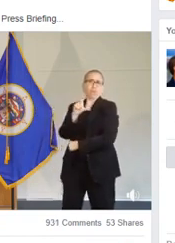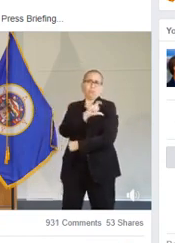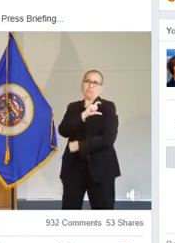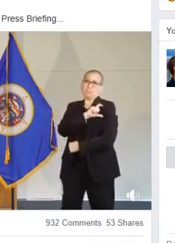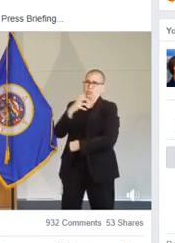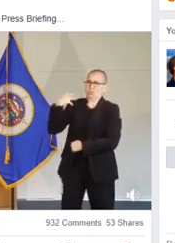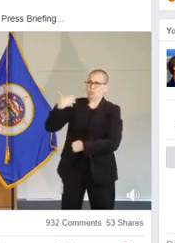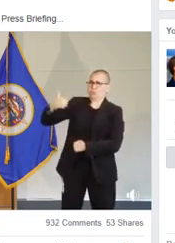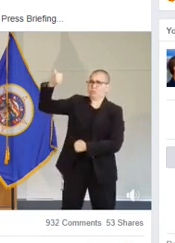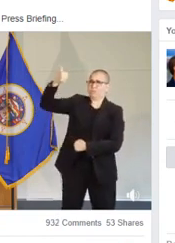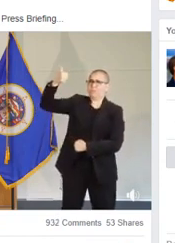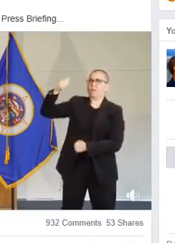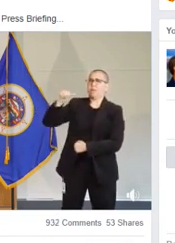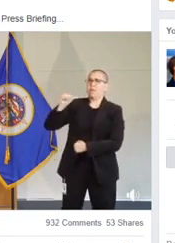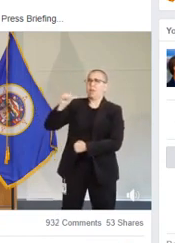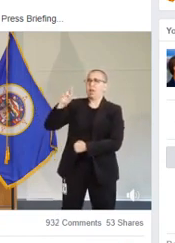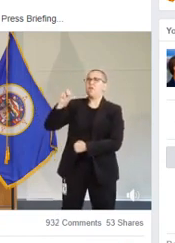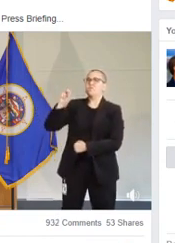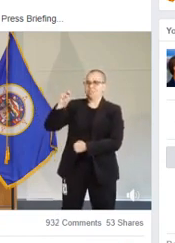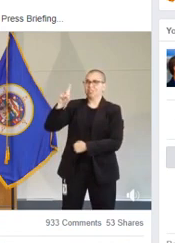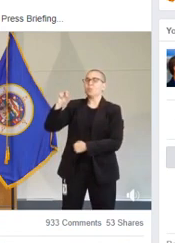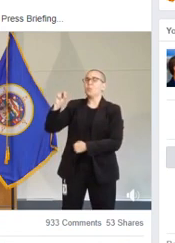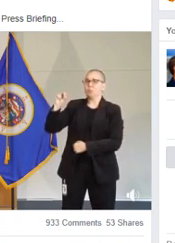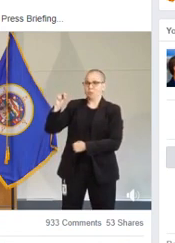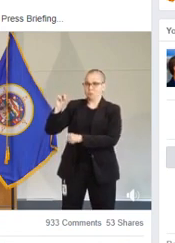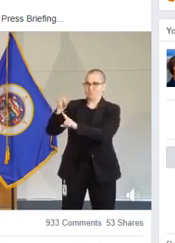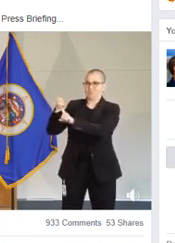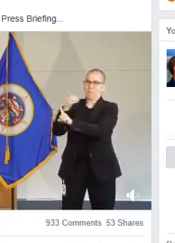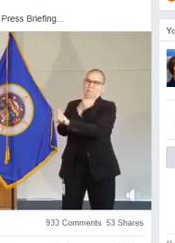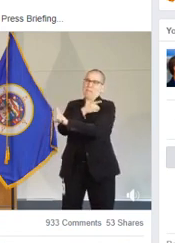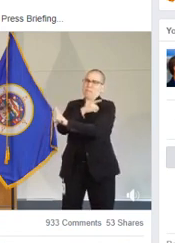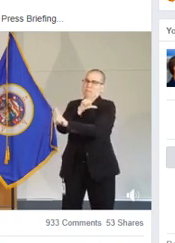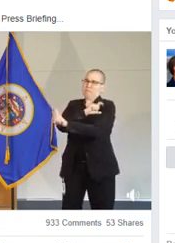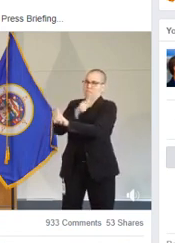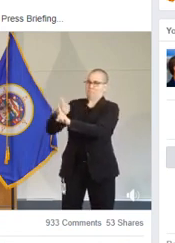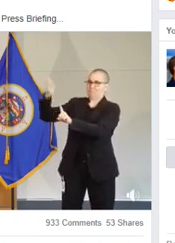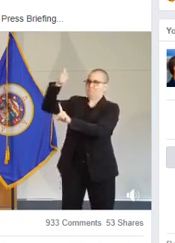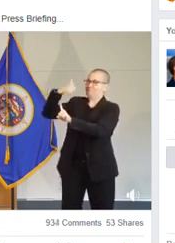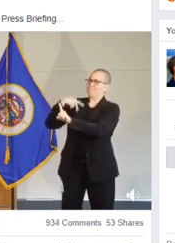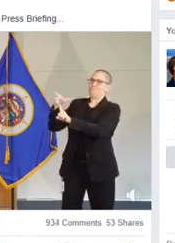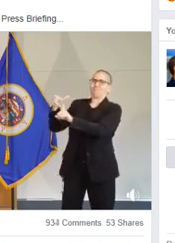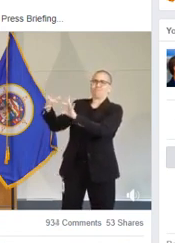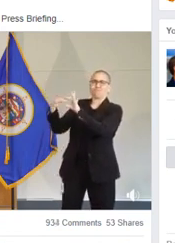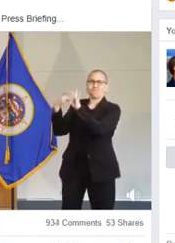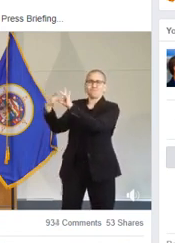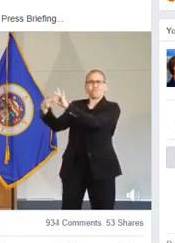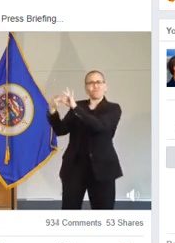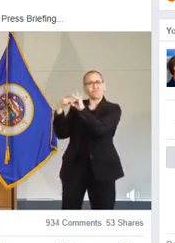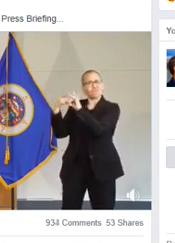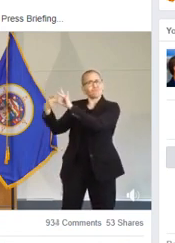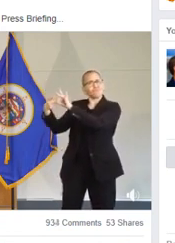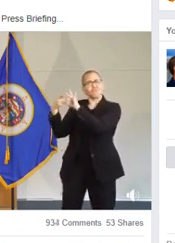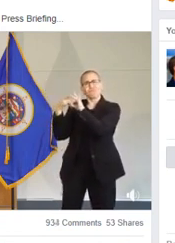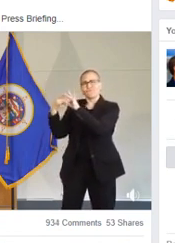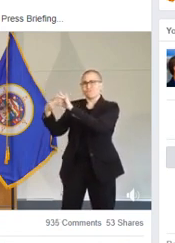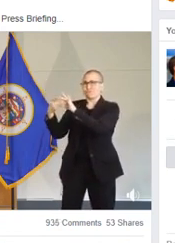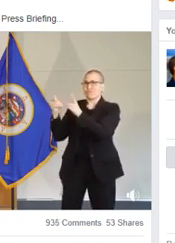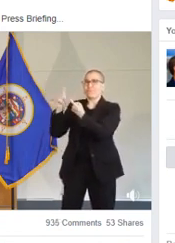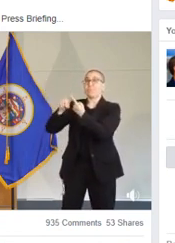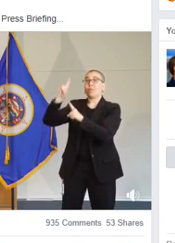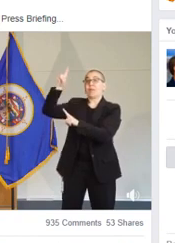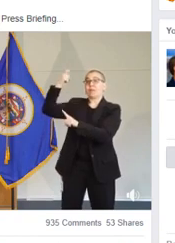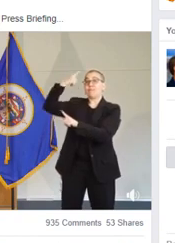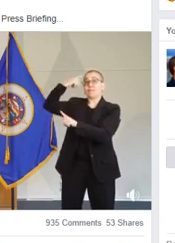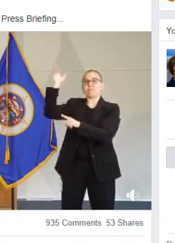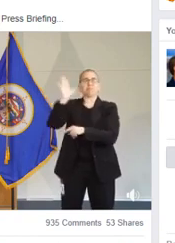We will continue to operate in Minneapolis until such time that the governor relieves us of that mission. And we will do